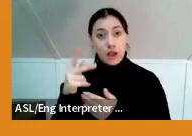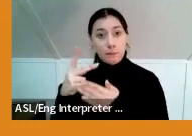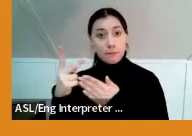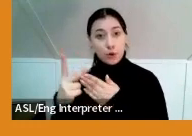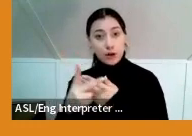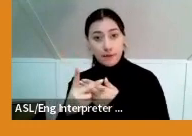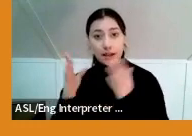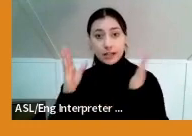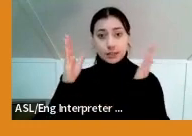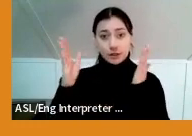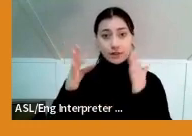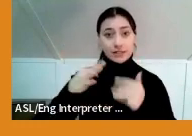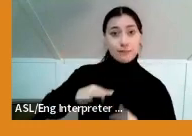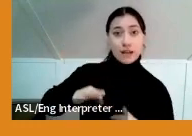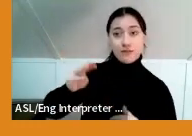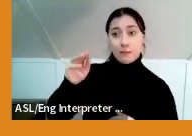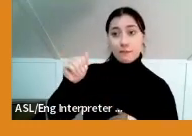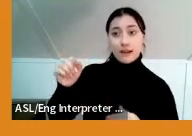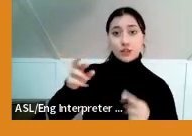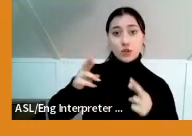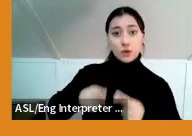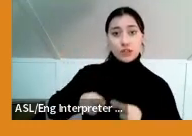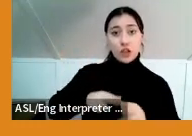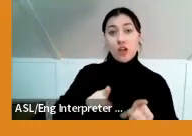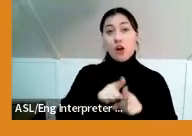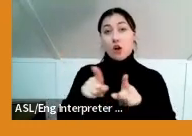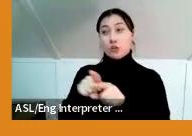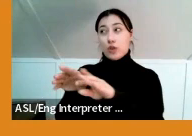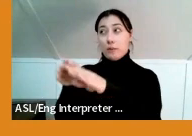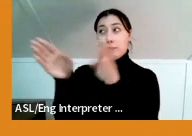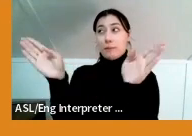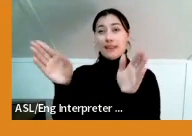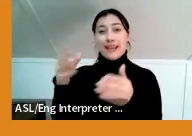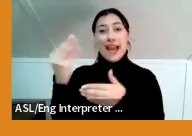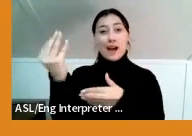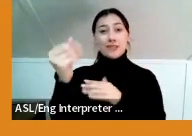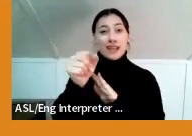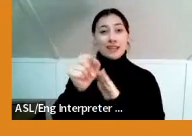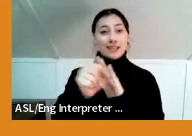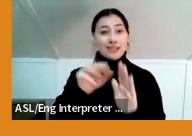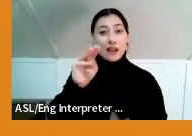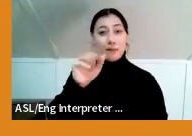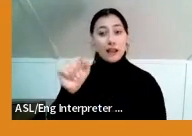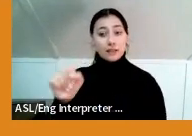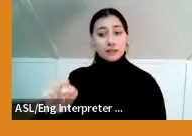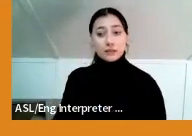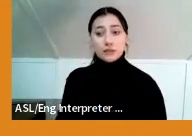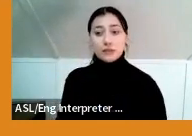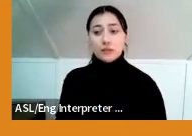that benefit Mass residents also benefit the public outside of the state?